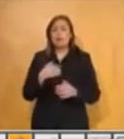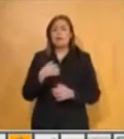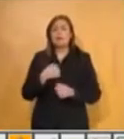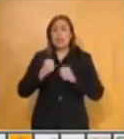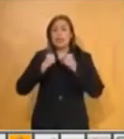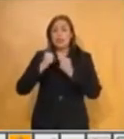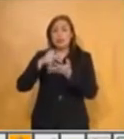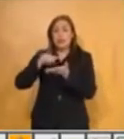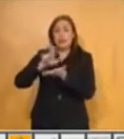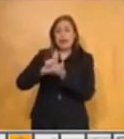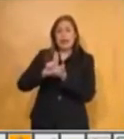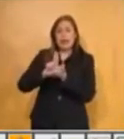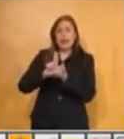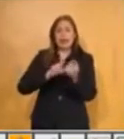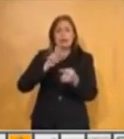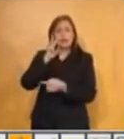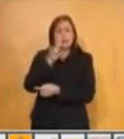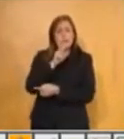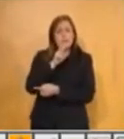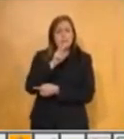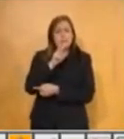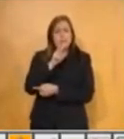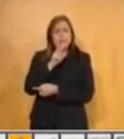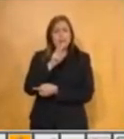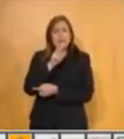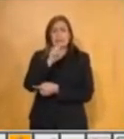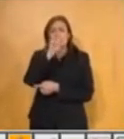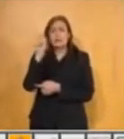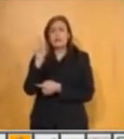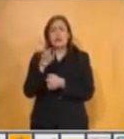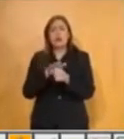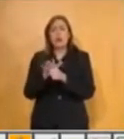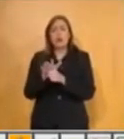say that the comics about superhero,